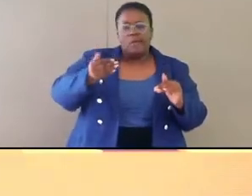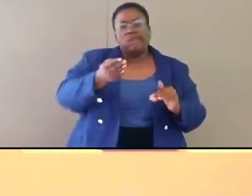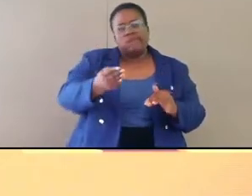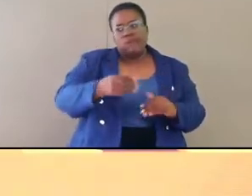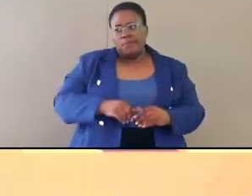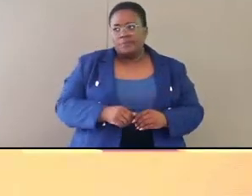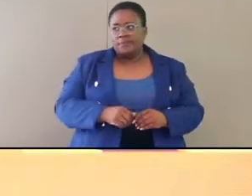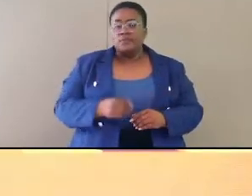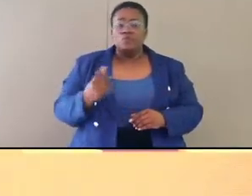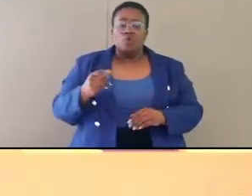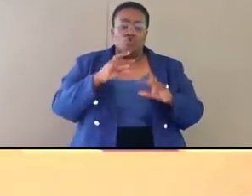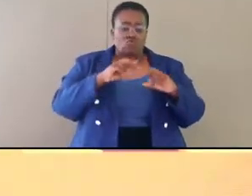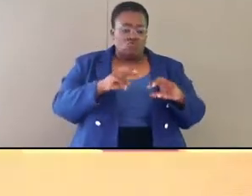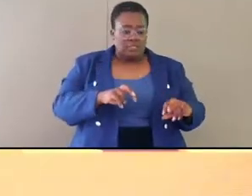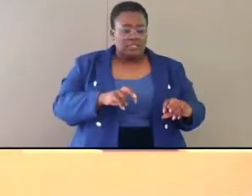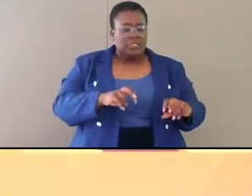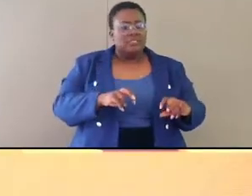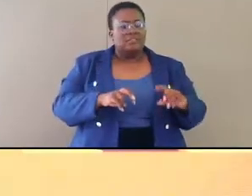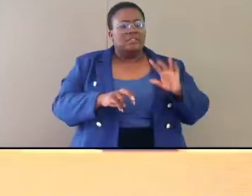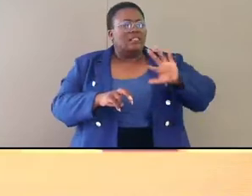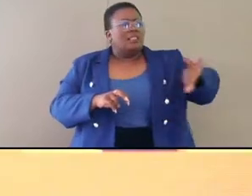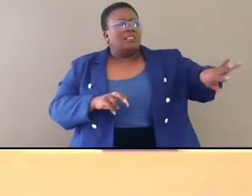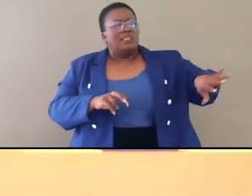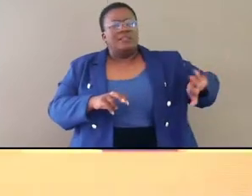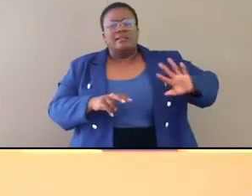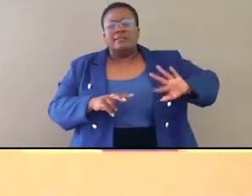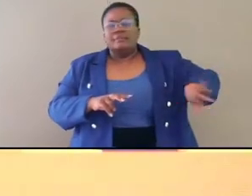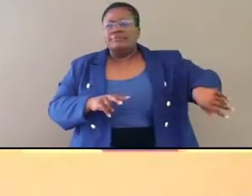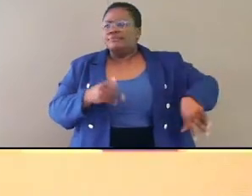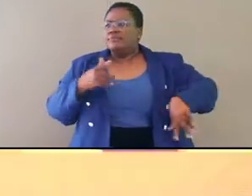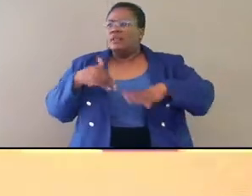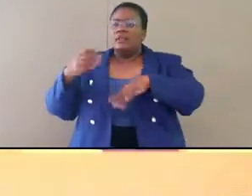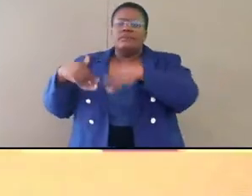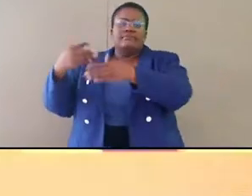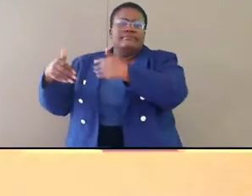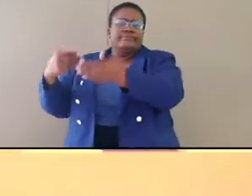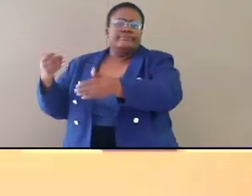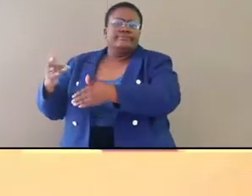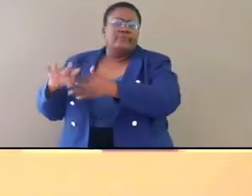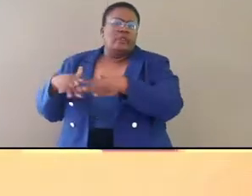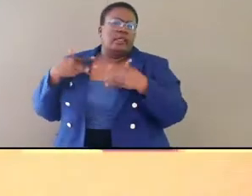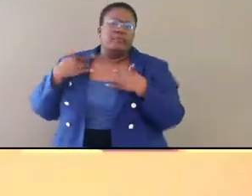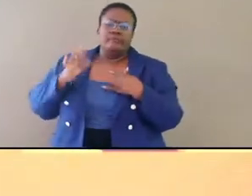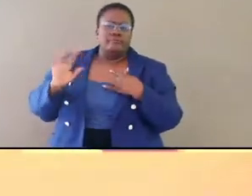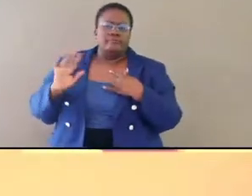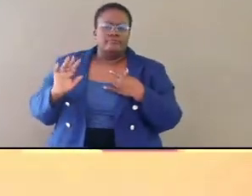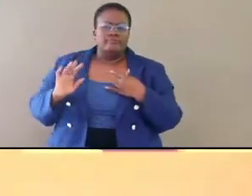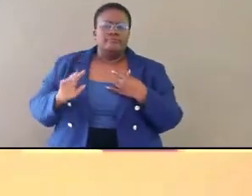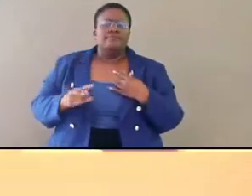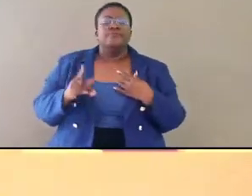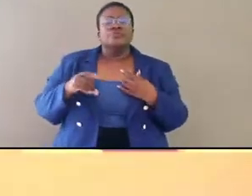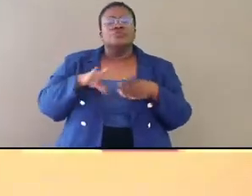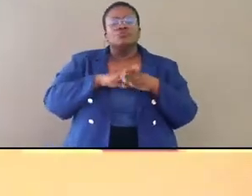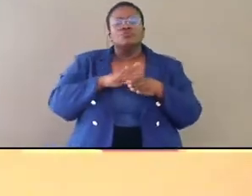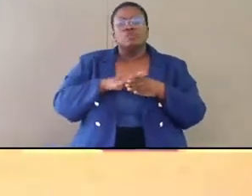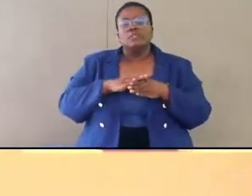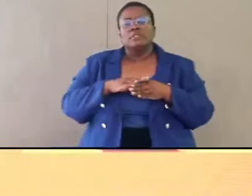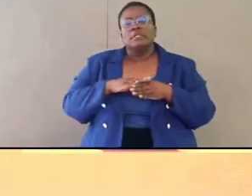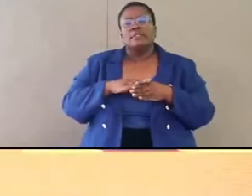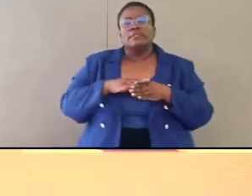this research in our shelves or anything of that sort and the reason why the